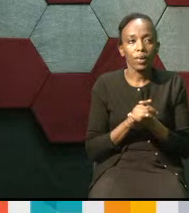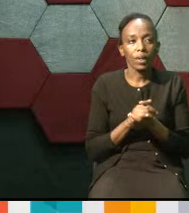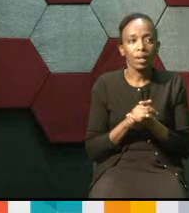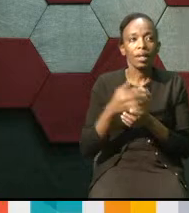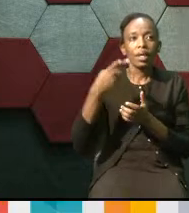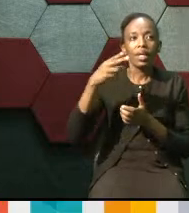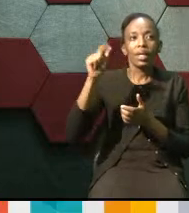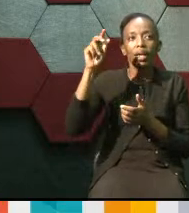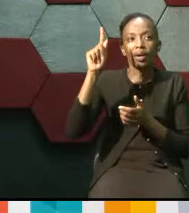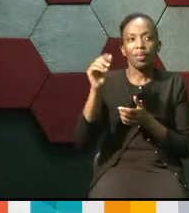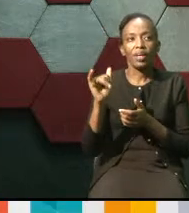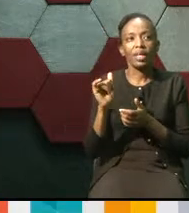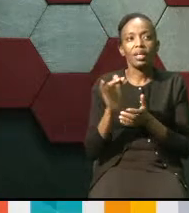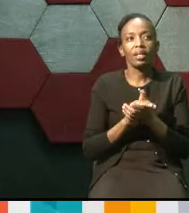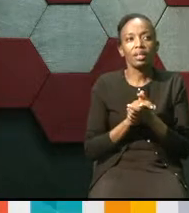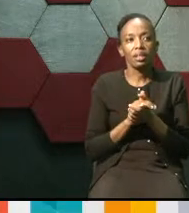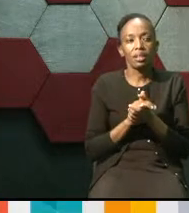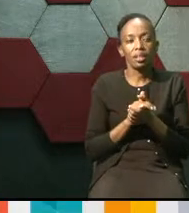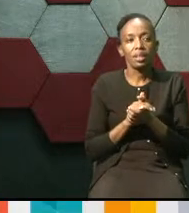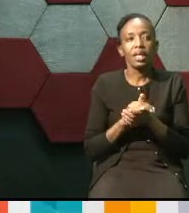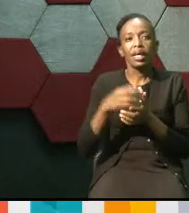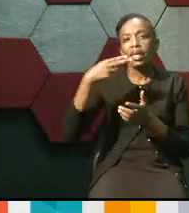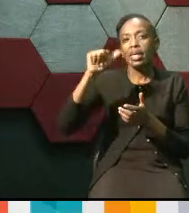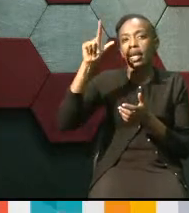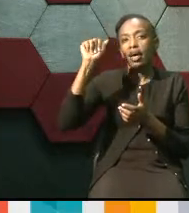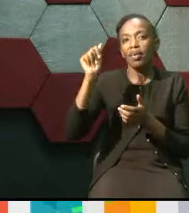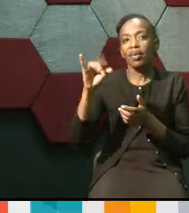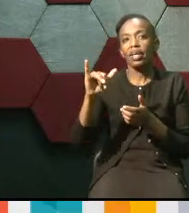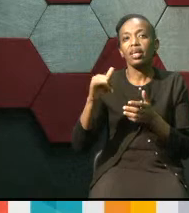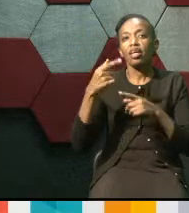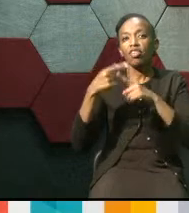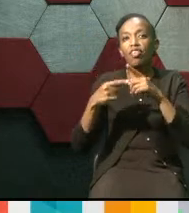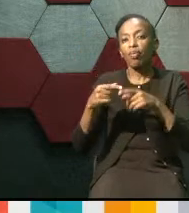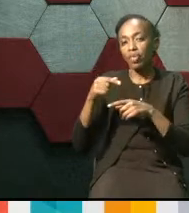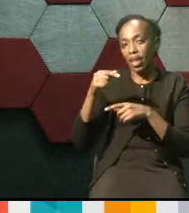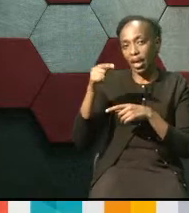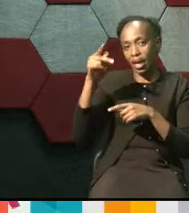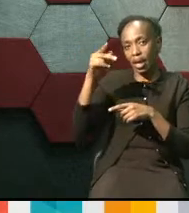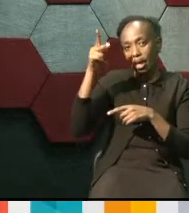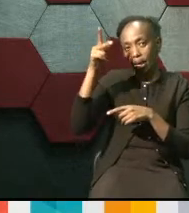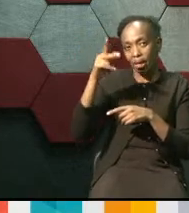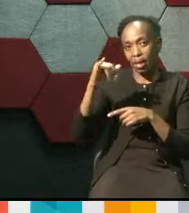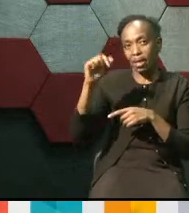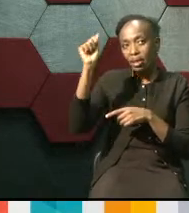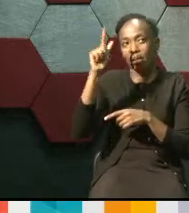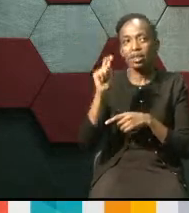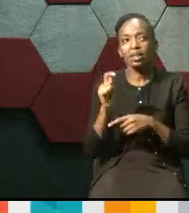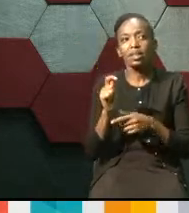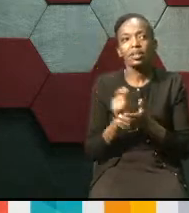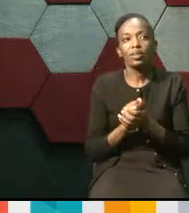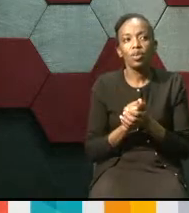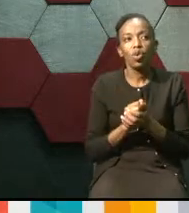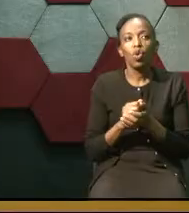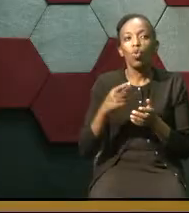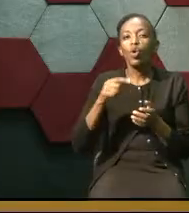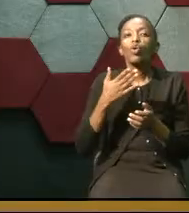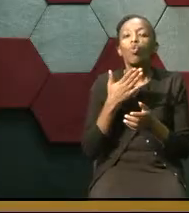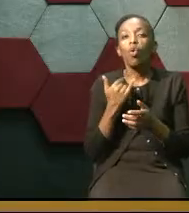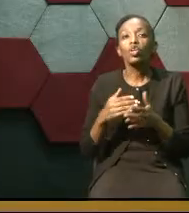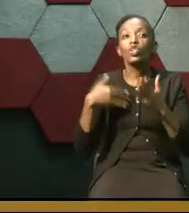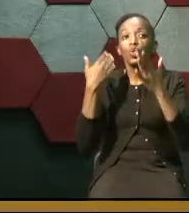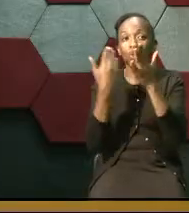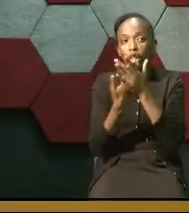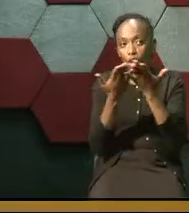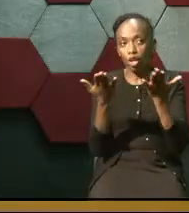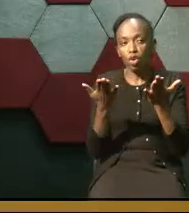Hilary Odote. Hilary Odote is from the Kiambu Institute of Science and Technology. We'd like to thank you,